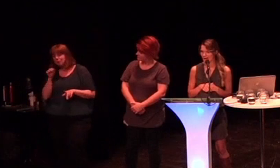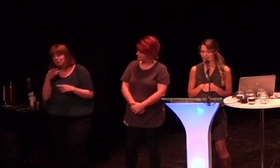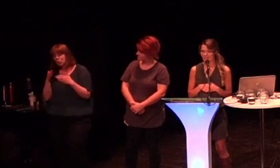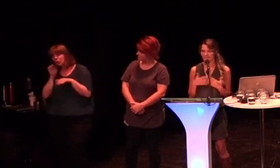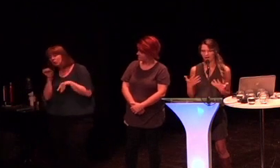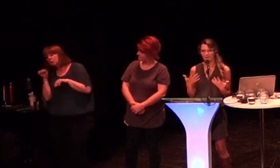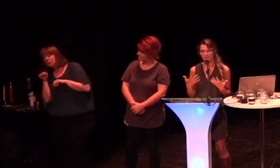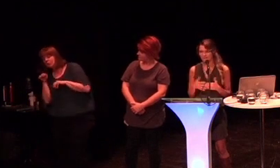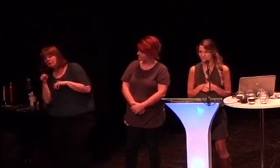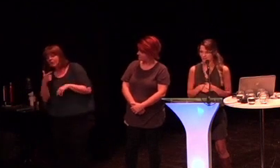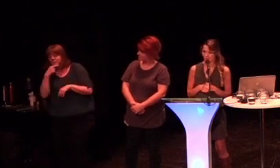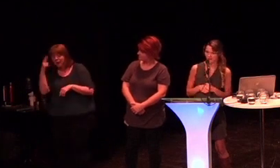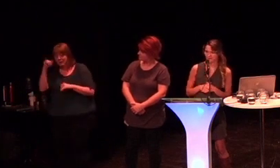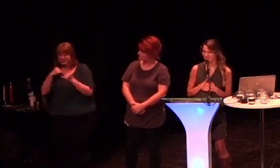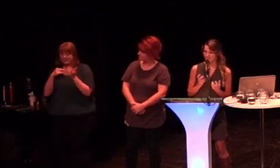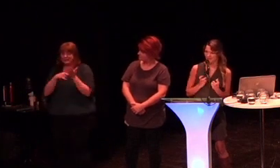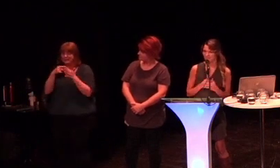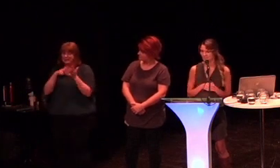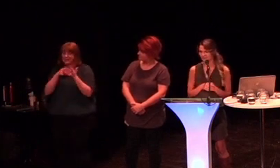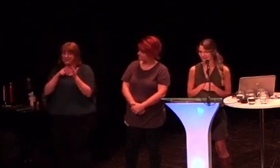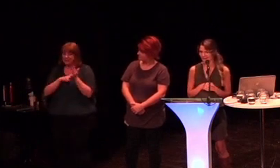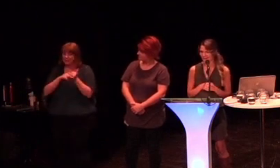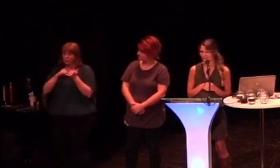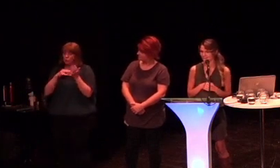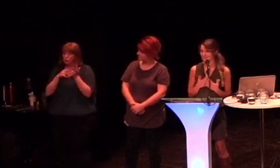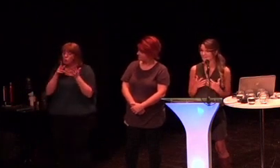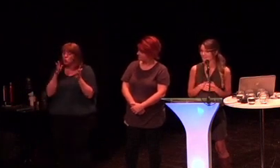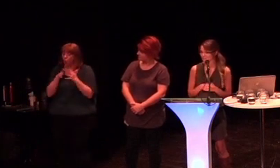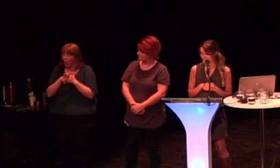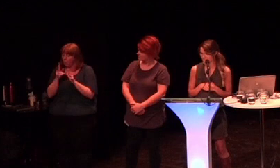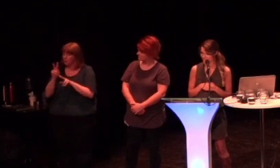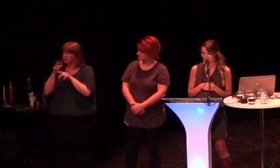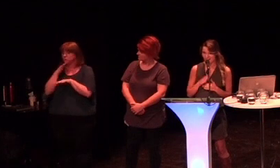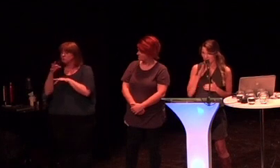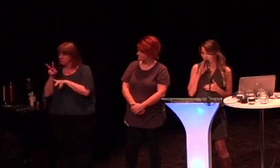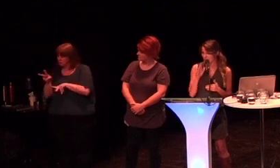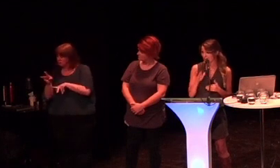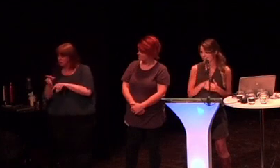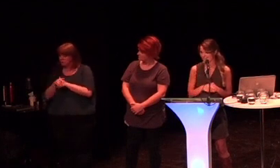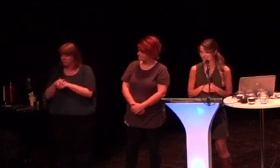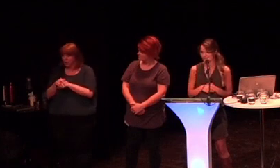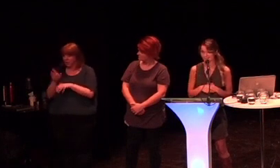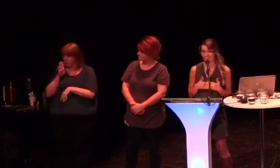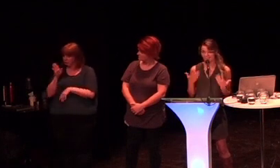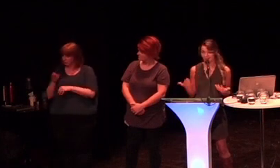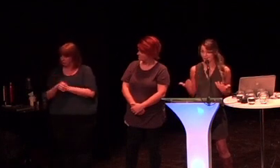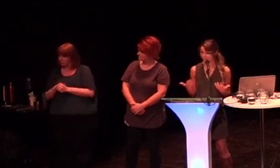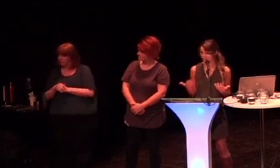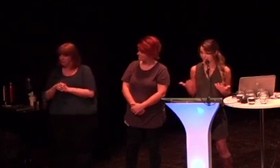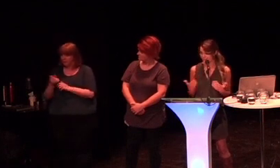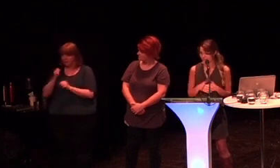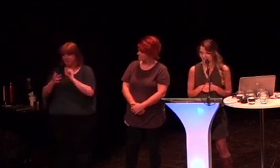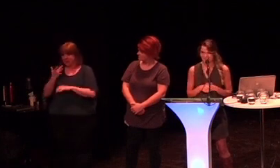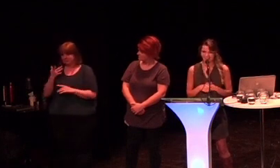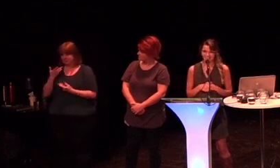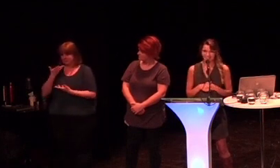the door, and this guy called Stephen Snow kind of grabbed my attention and went straight into a pink